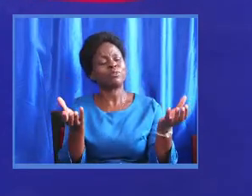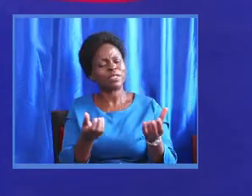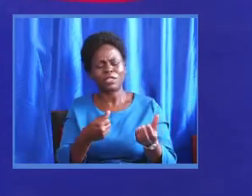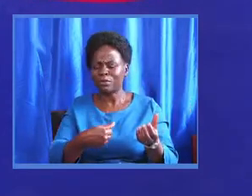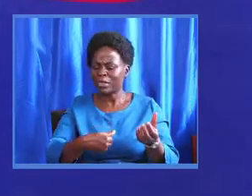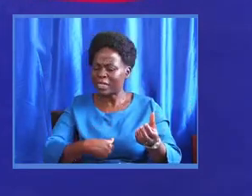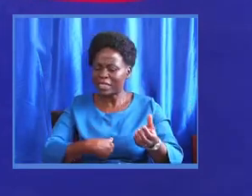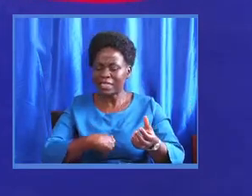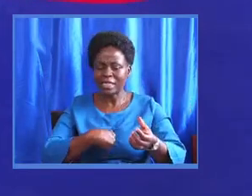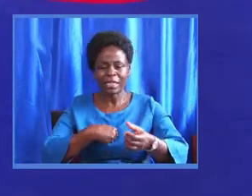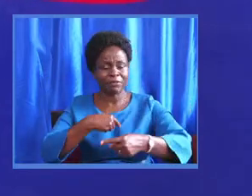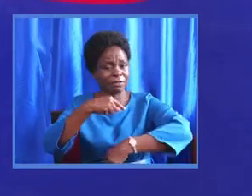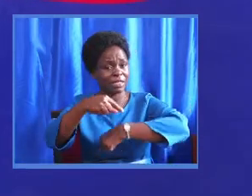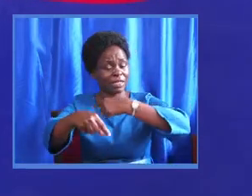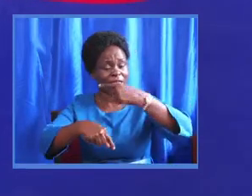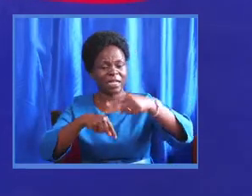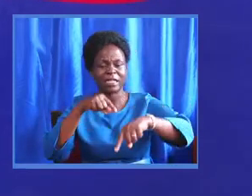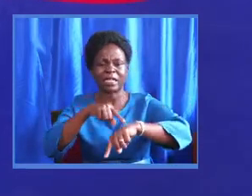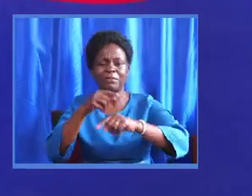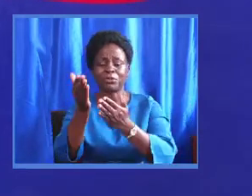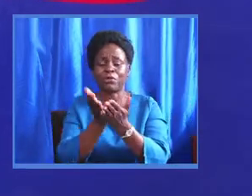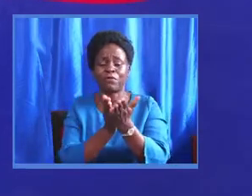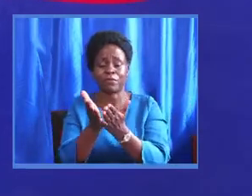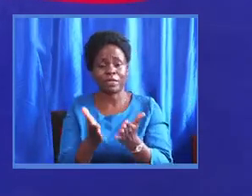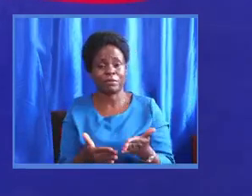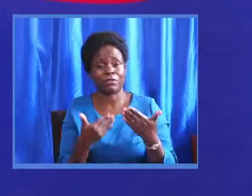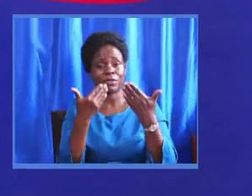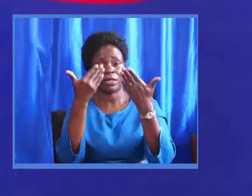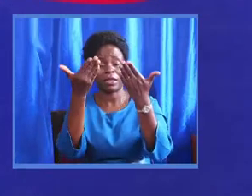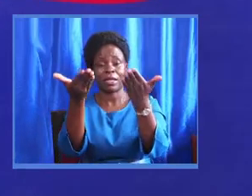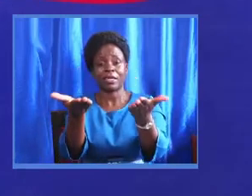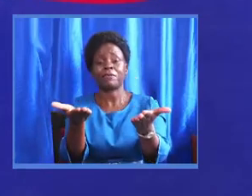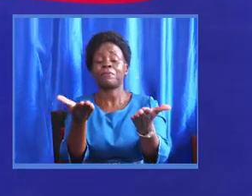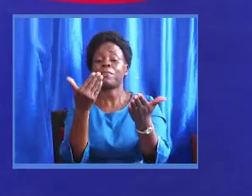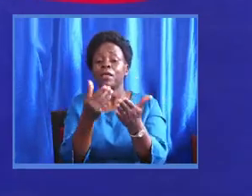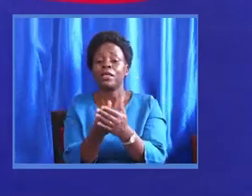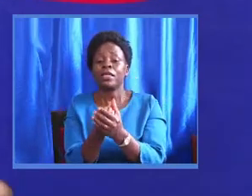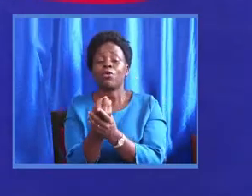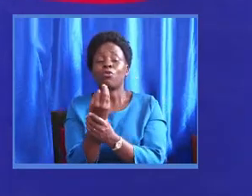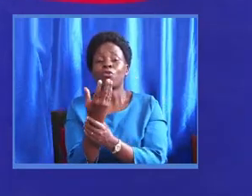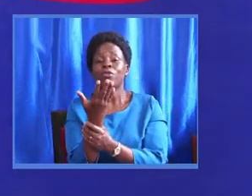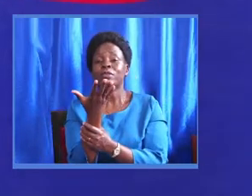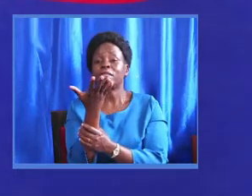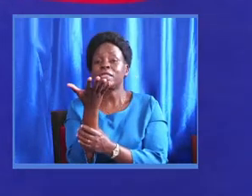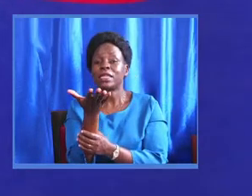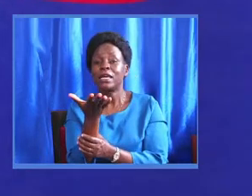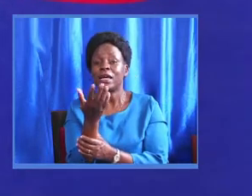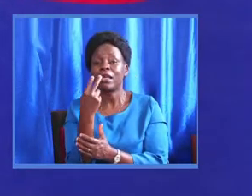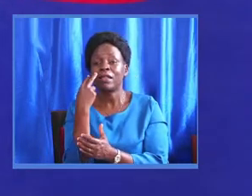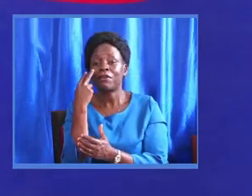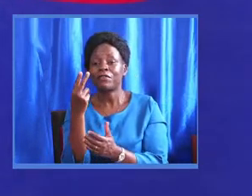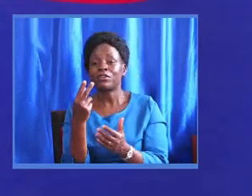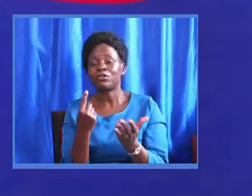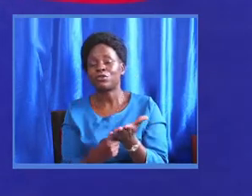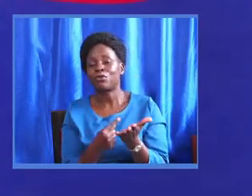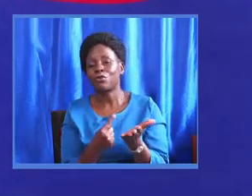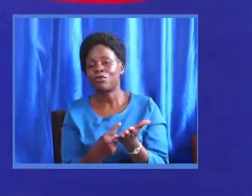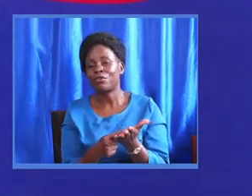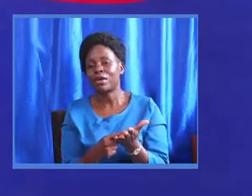self-sufficient in terms of service providers. So the growth is there in every region of Uganda today.